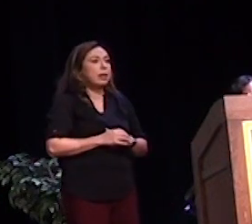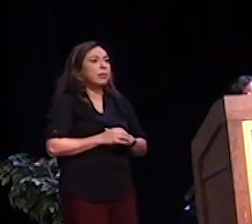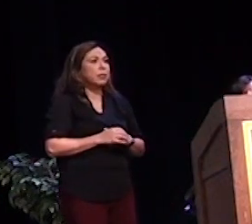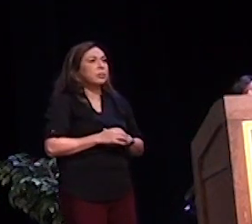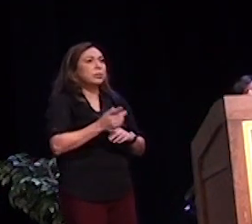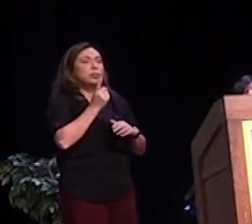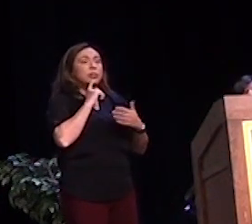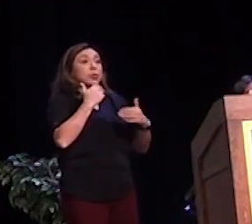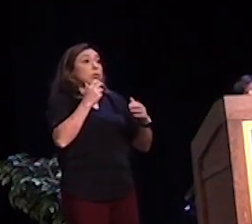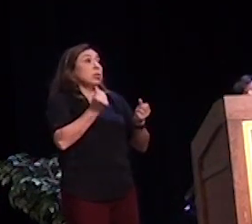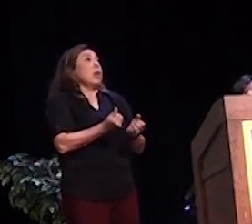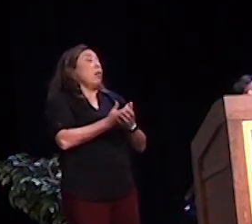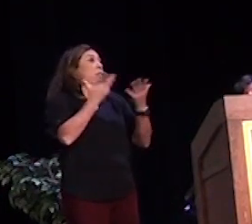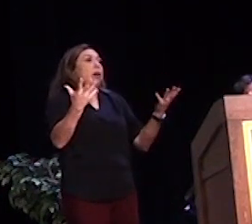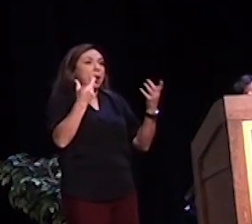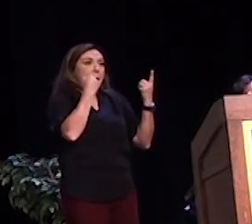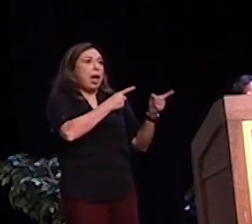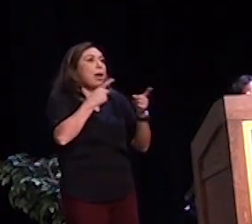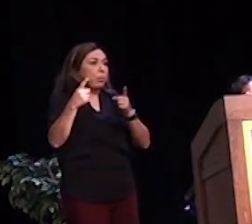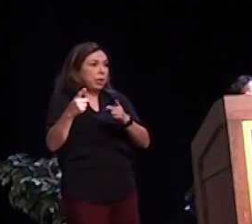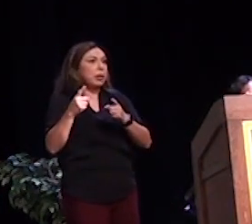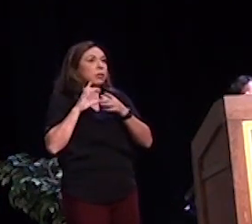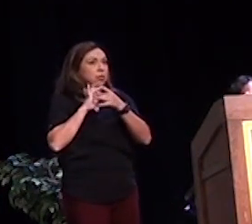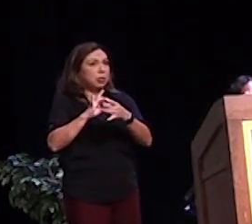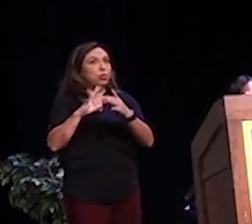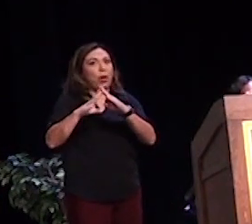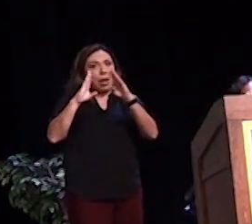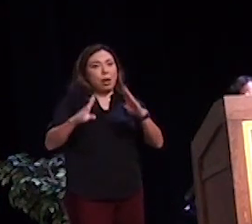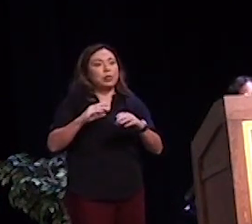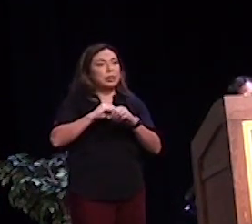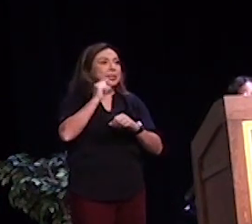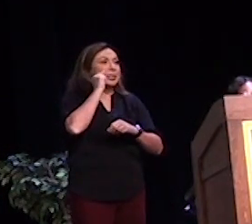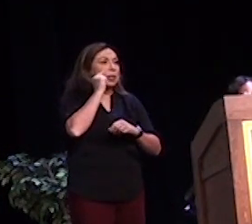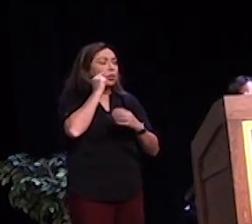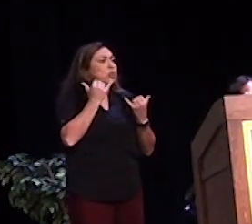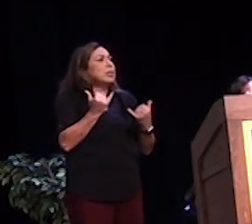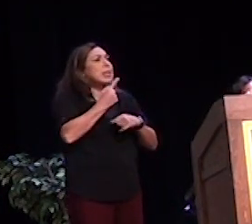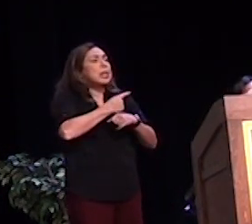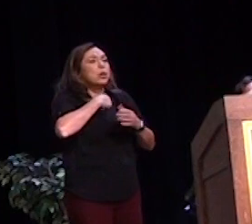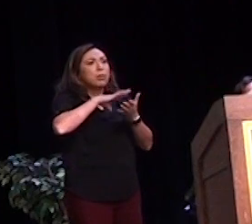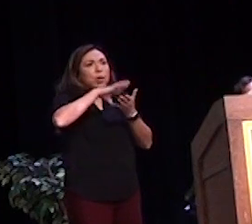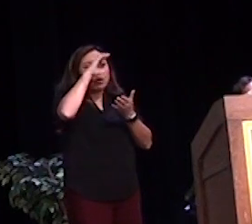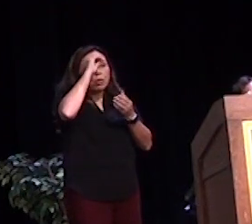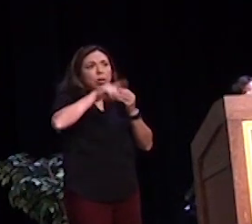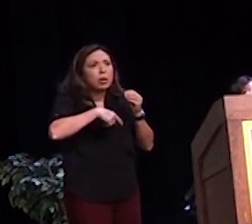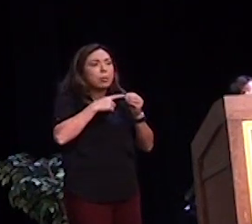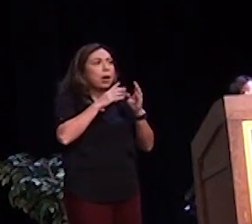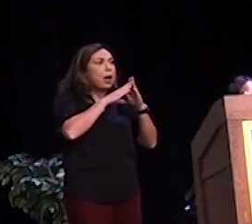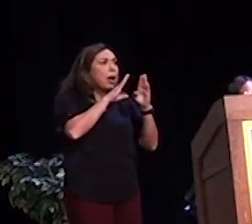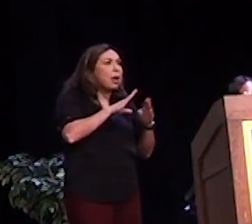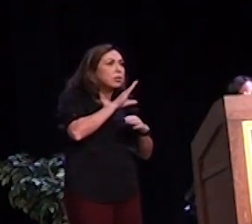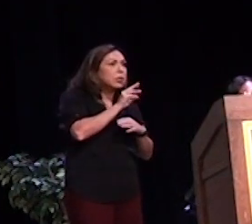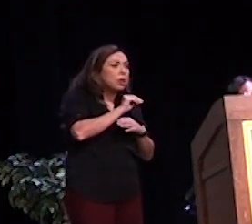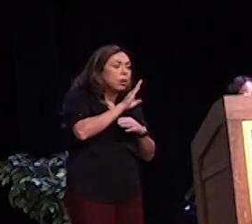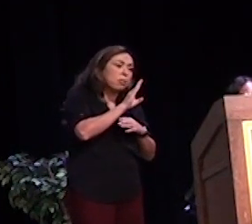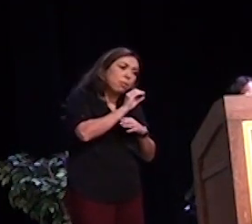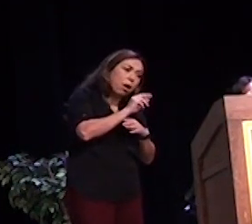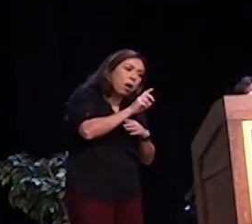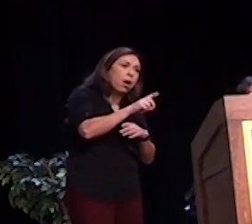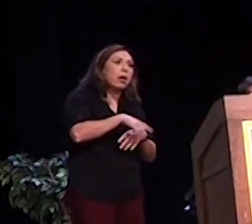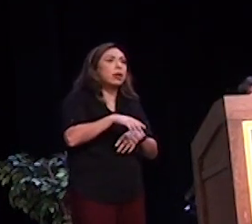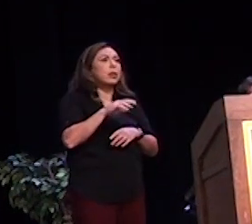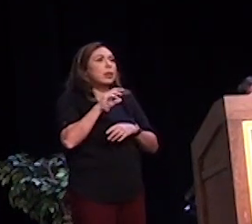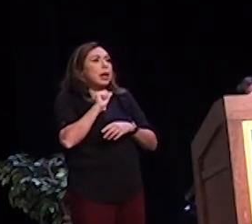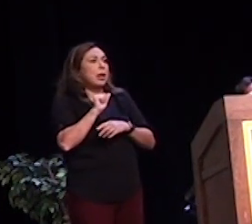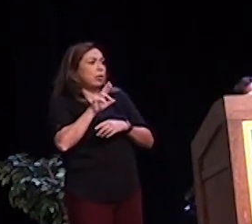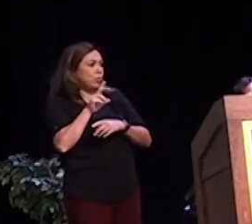There's truly so much happening in housing in San Antonio. Today we learned so much about housing bond, accessory